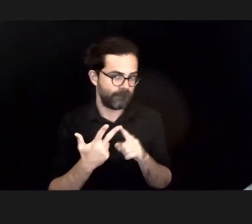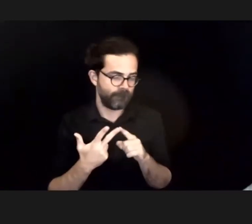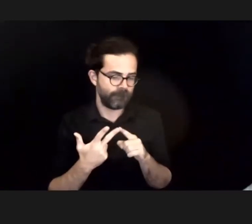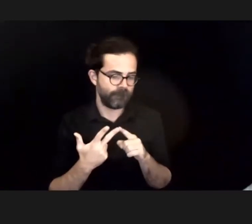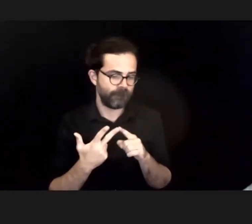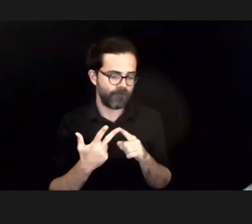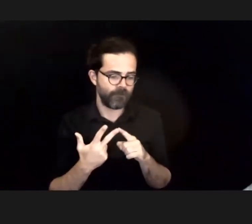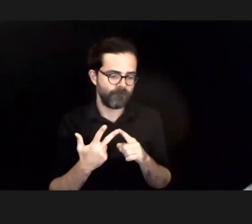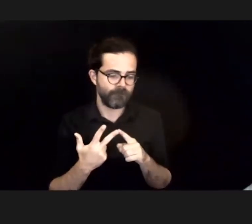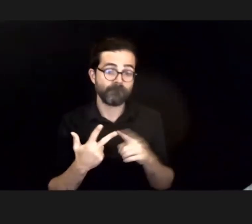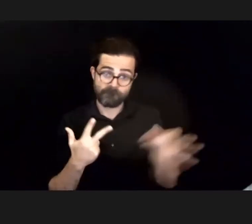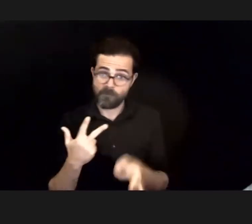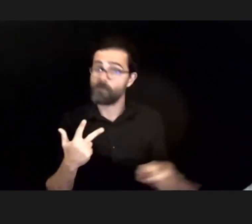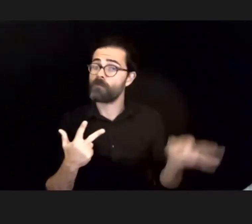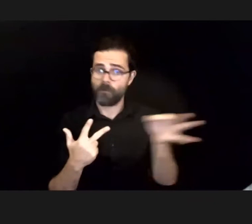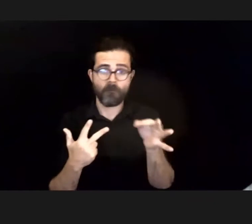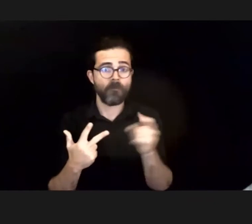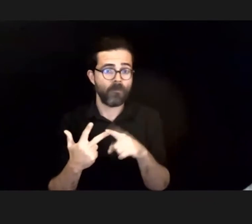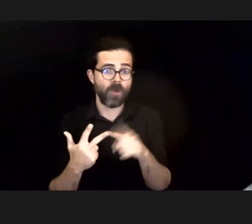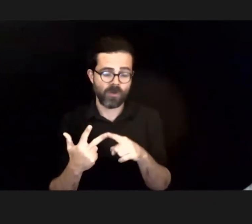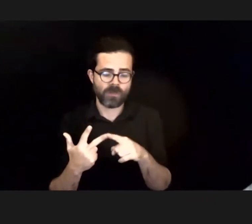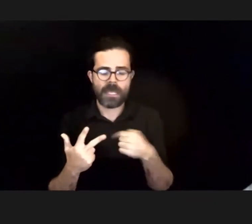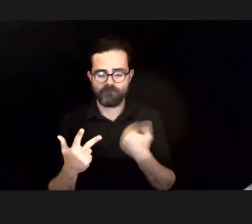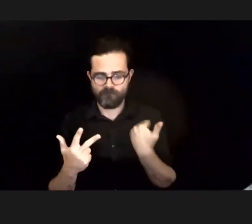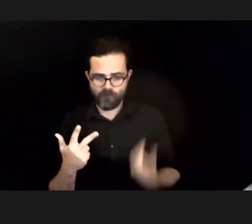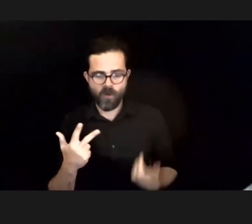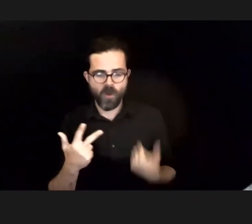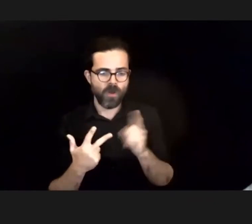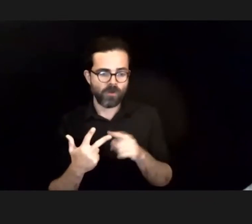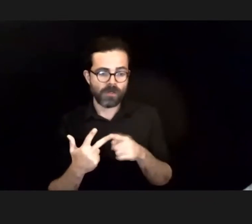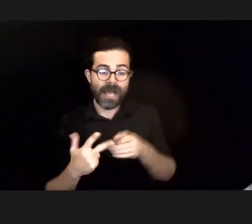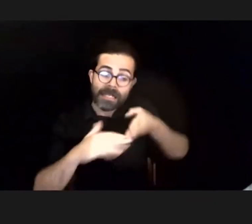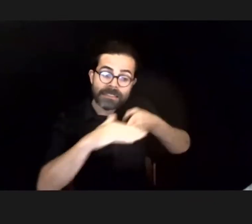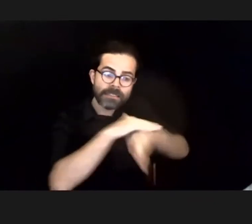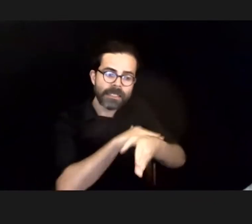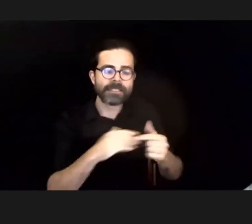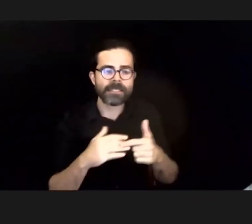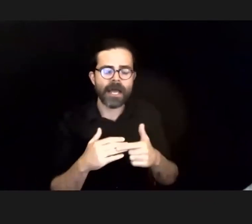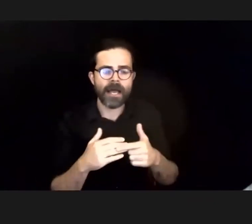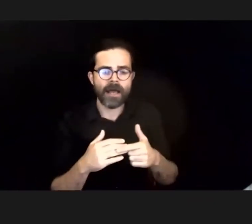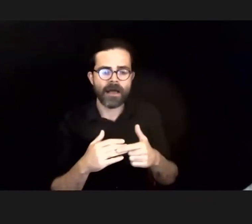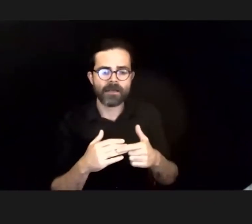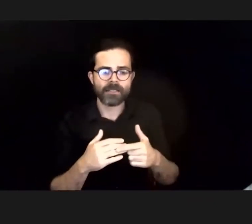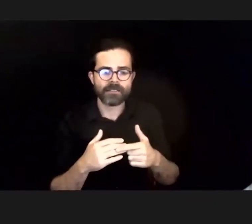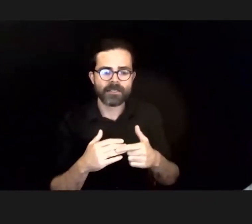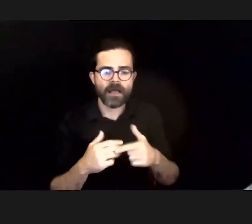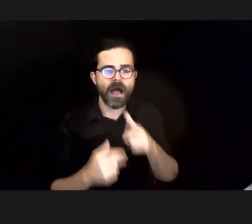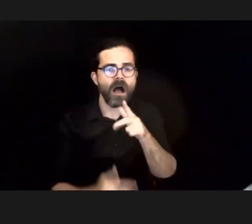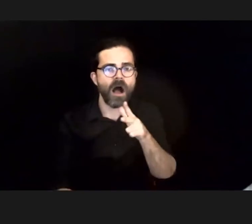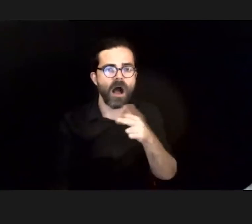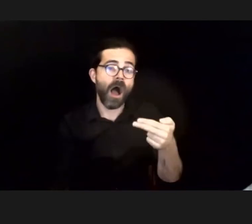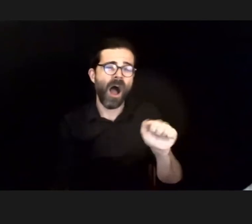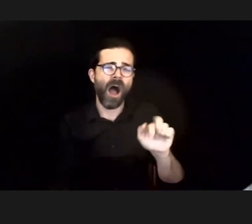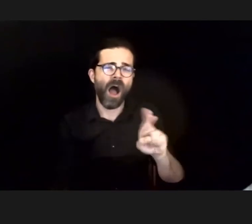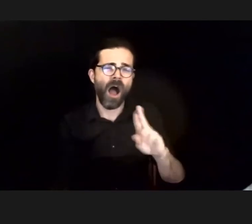important for Texas, is the accessibility of the equipment for the provision of Telecare services. At